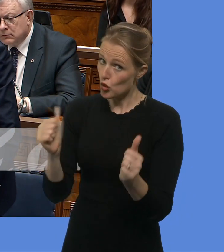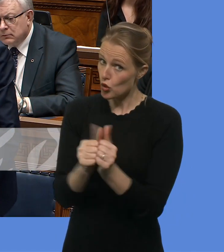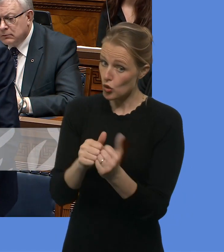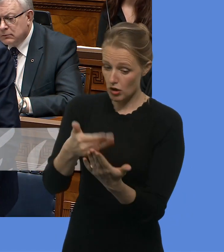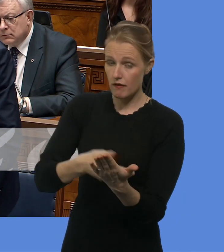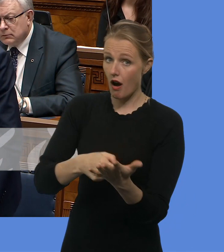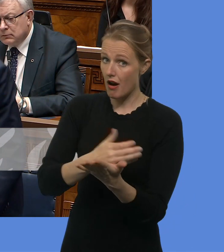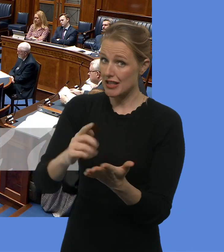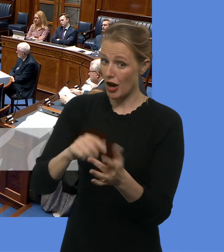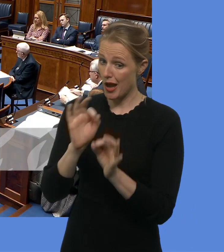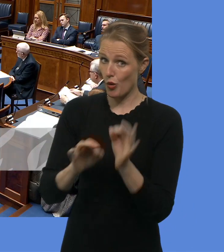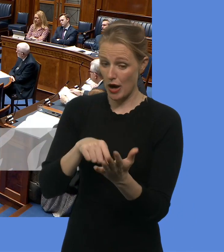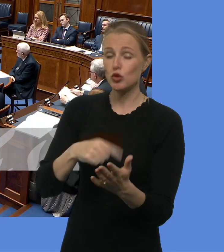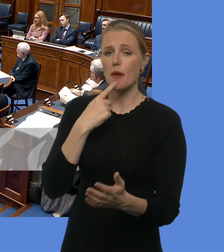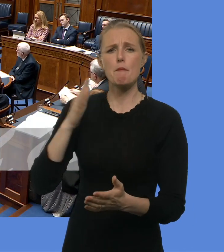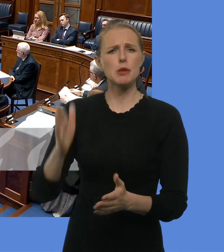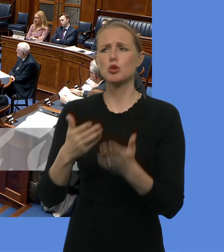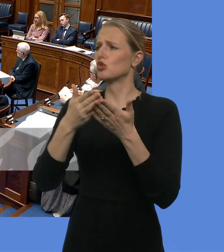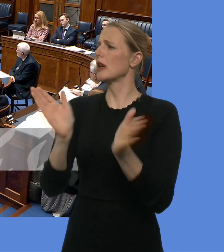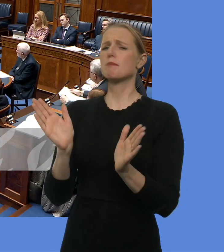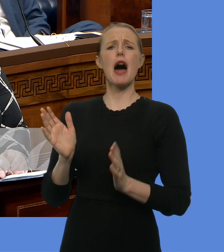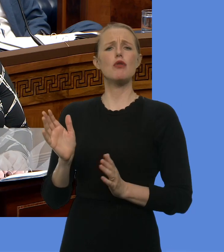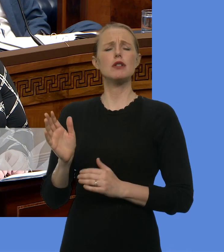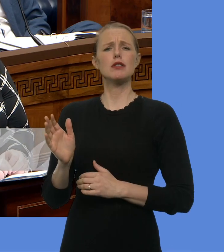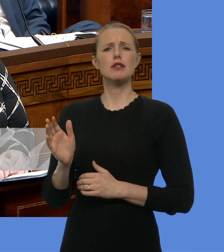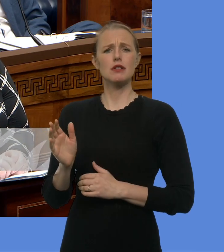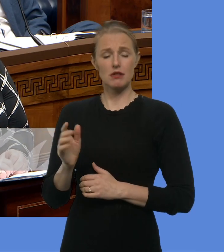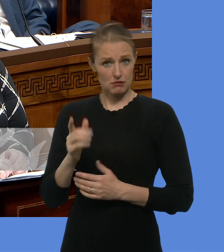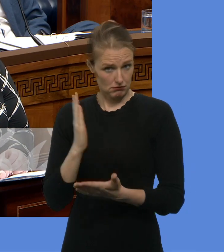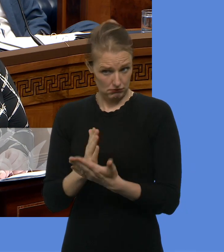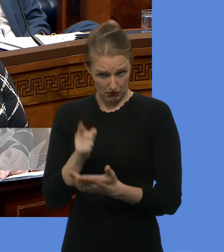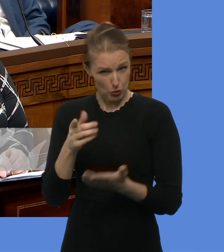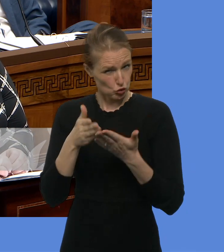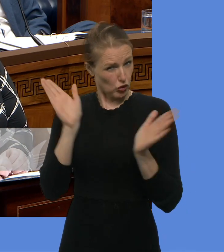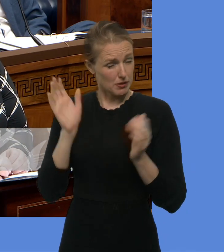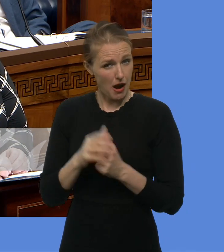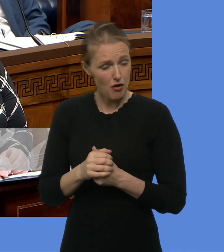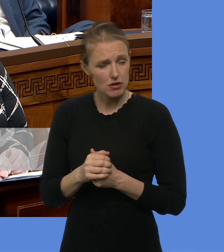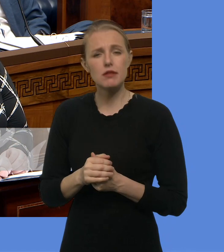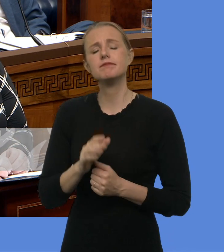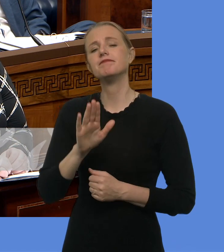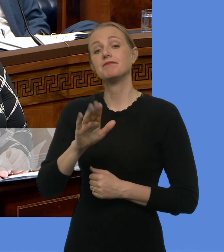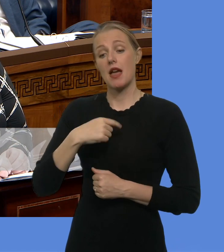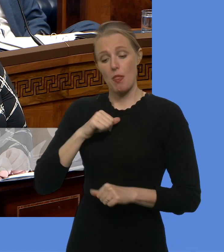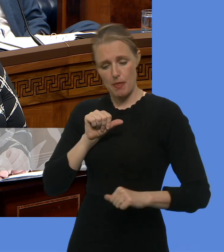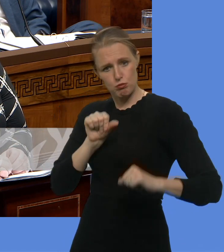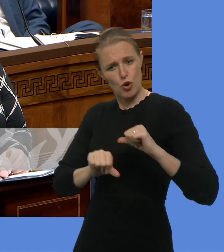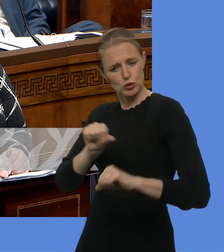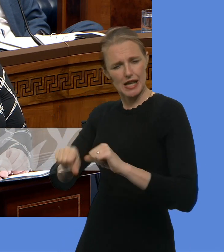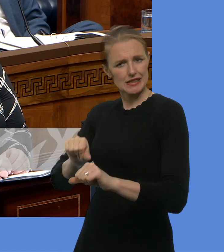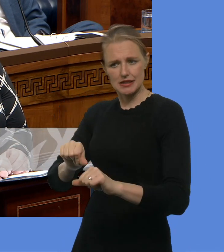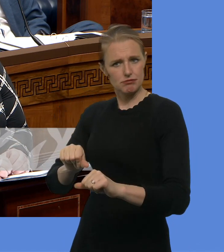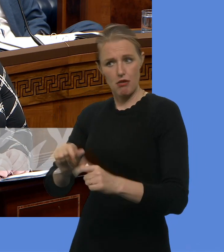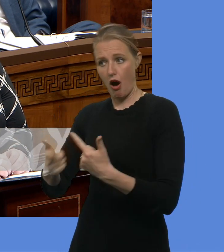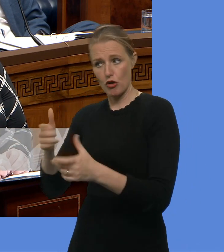the RHI inquiry? Minister. Well, as I say, it is not for me to answer for the processes that are undertaken by other